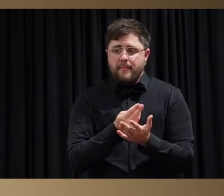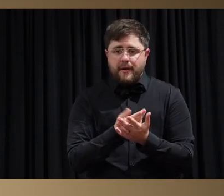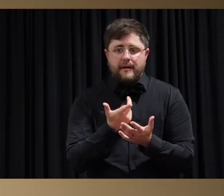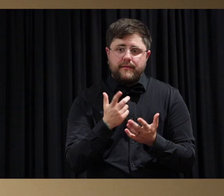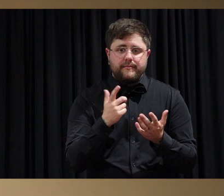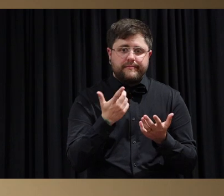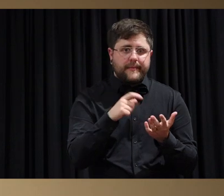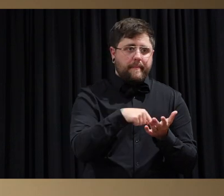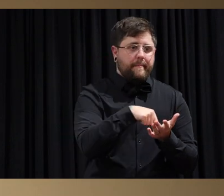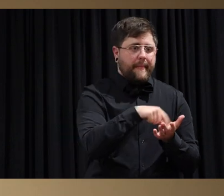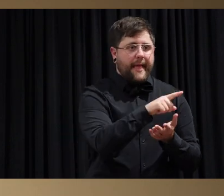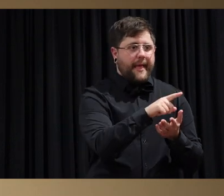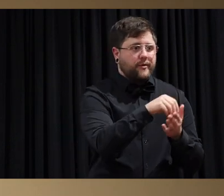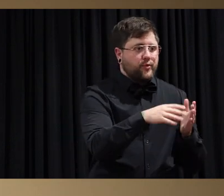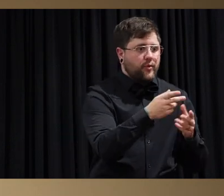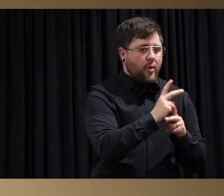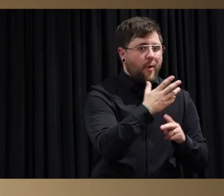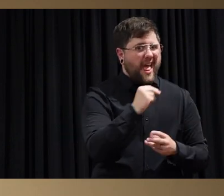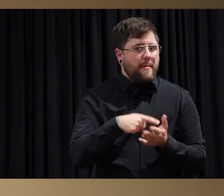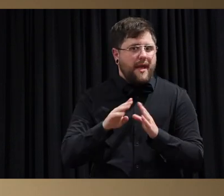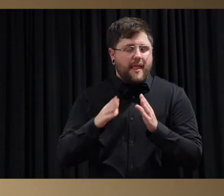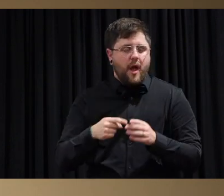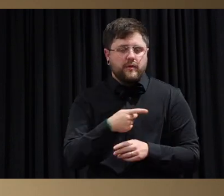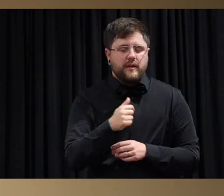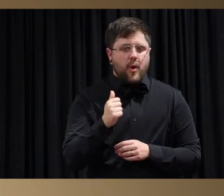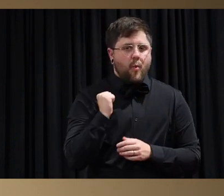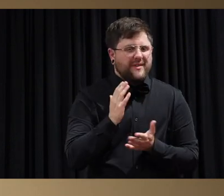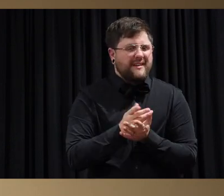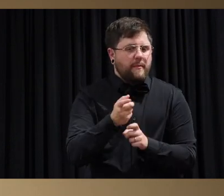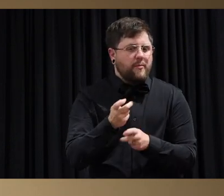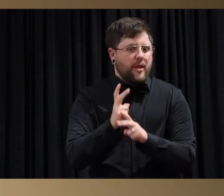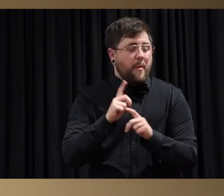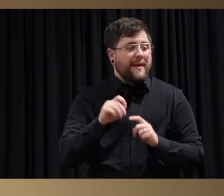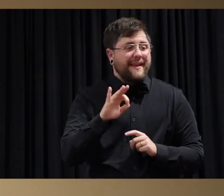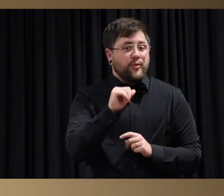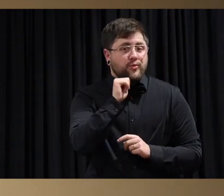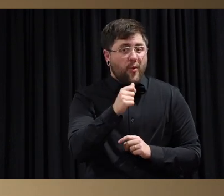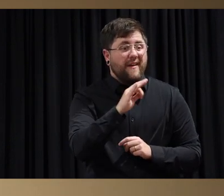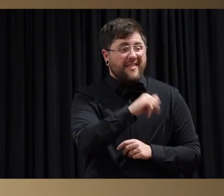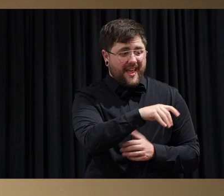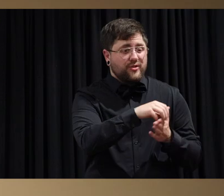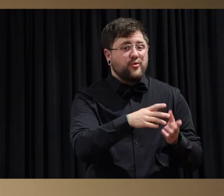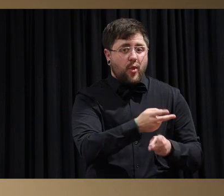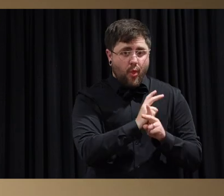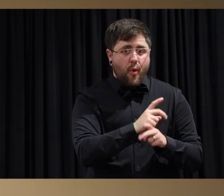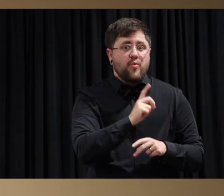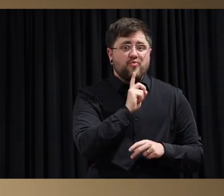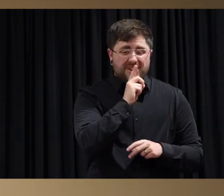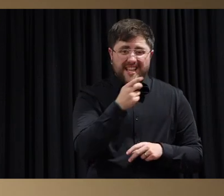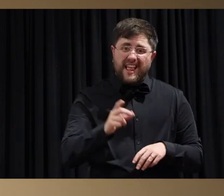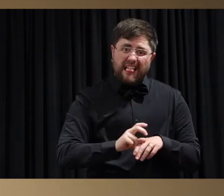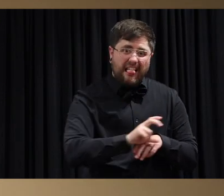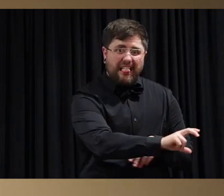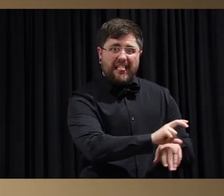you've got the money to still service the house, it's not going to hold you back. But if you don't, if that student loan is really taking so much of your money